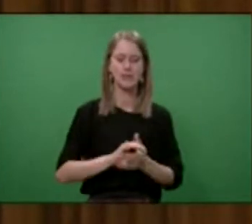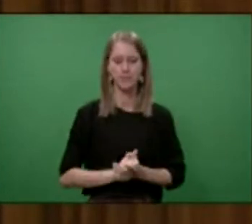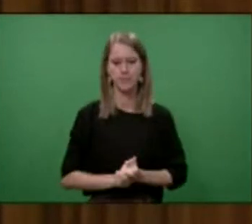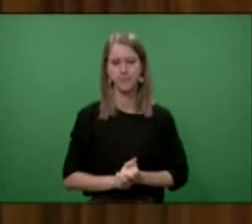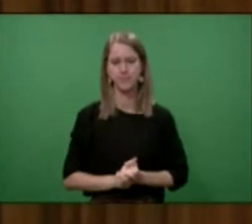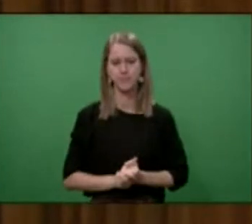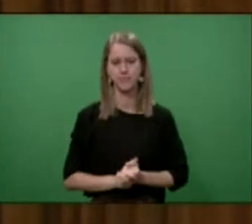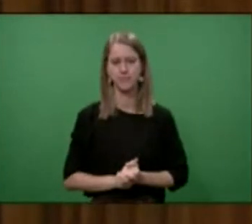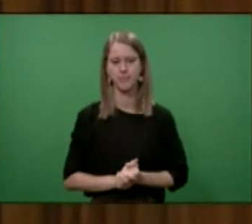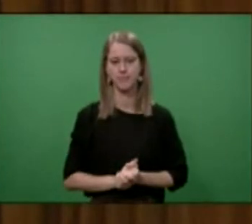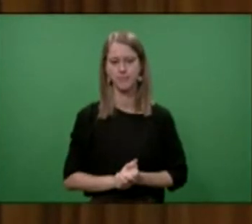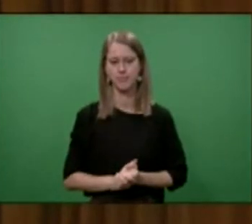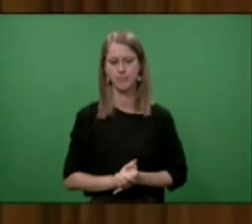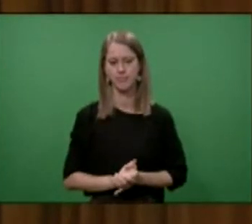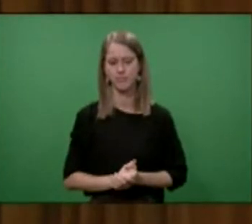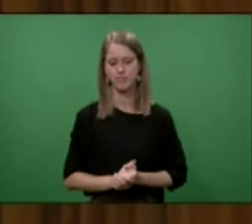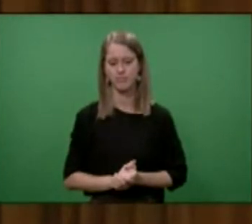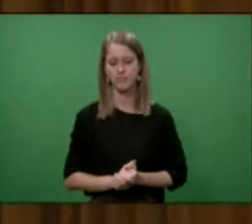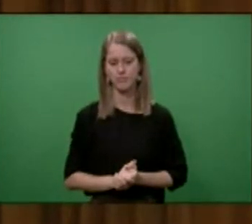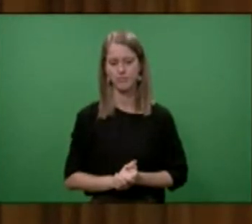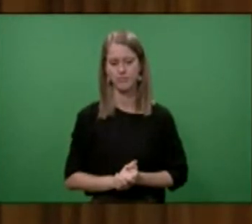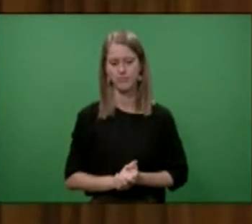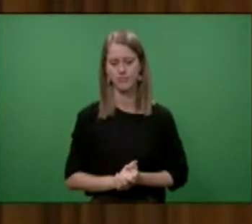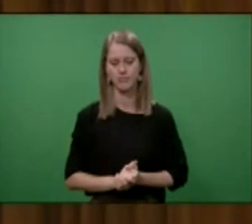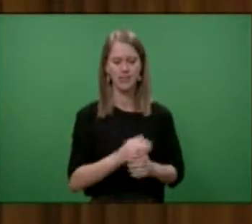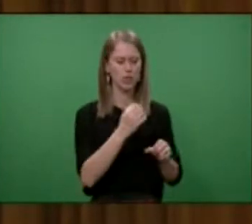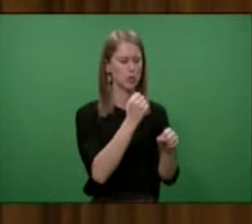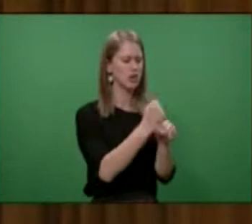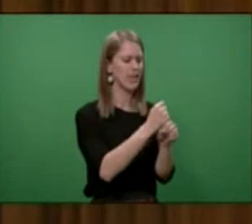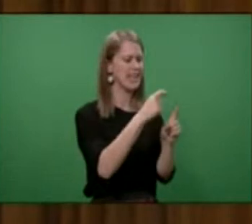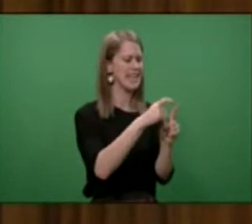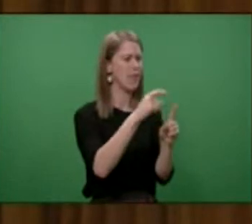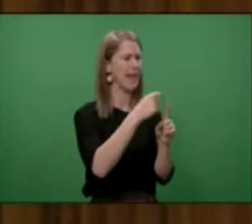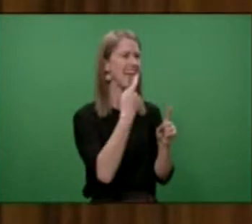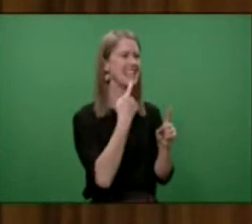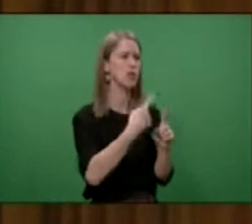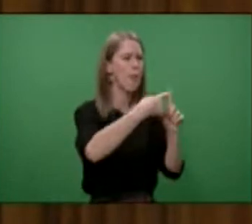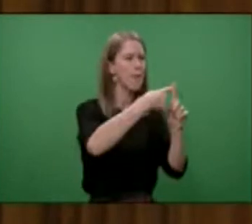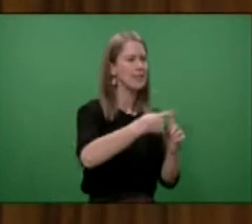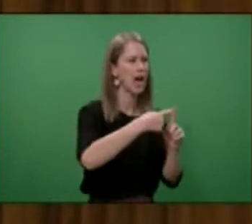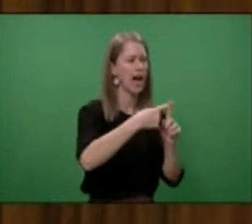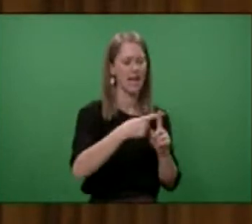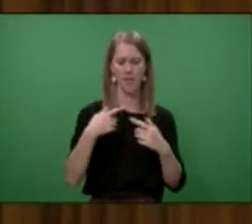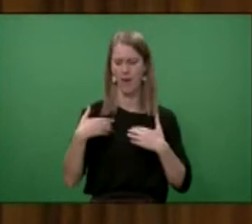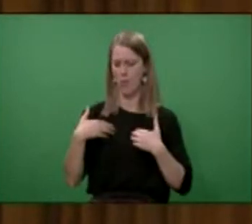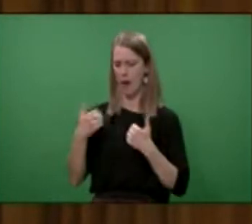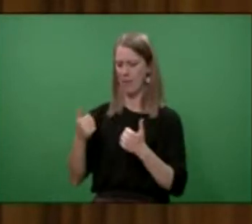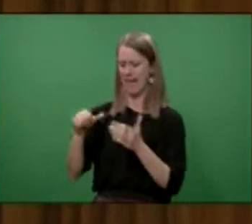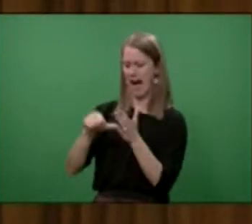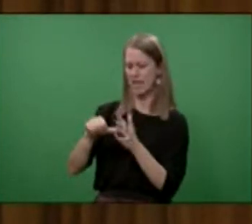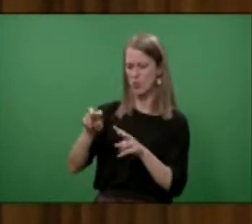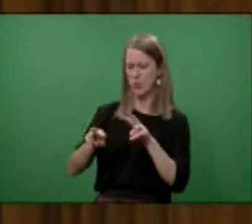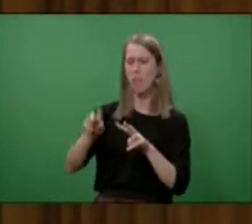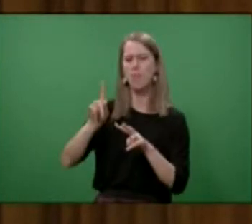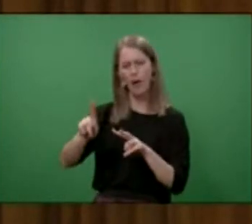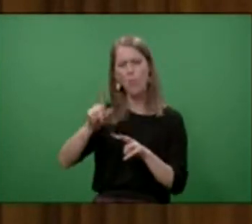Wellbeing might not be as readily reckoned as GDP, but that does not mean it cannot be measured and